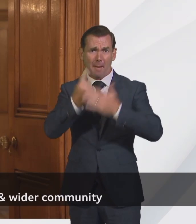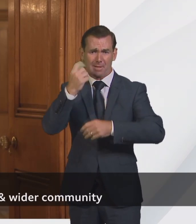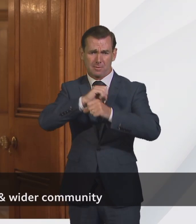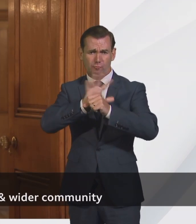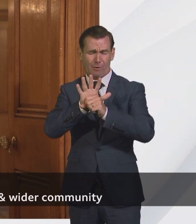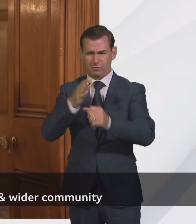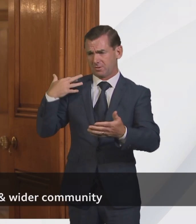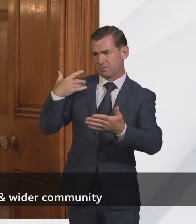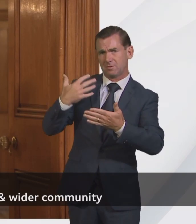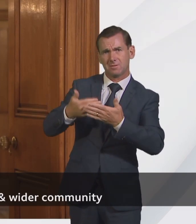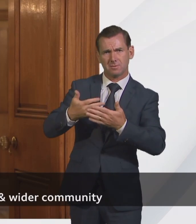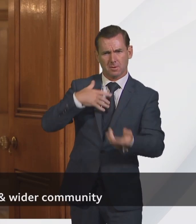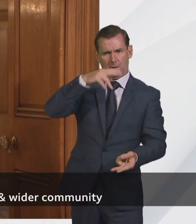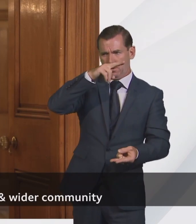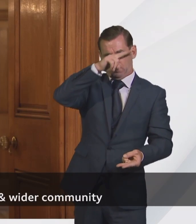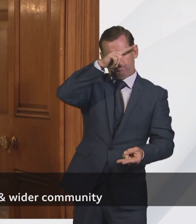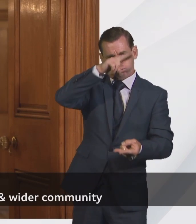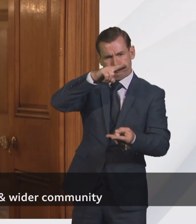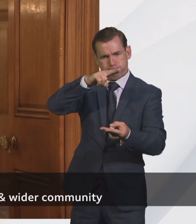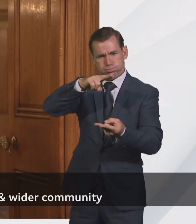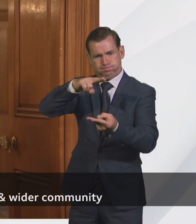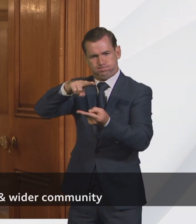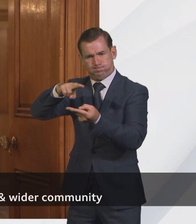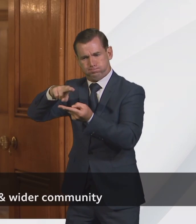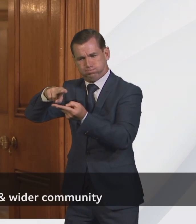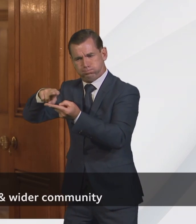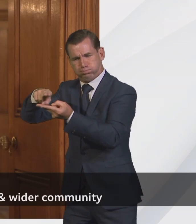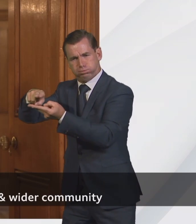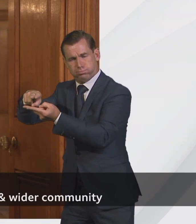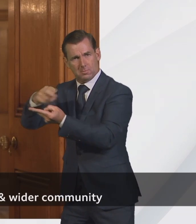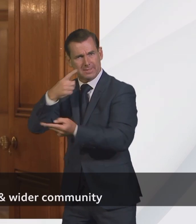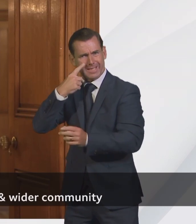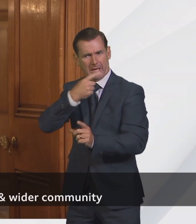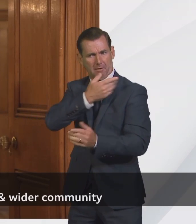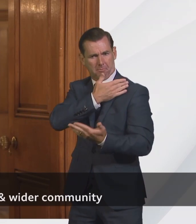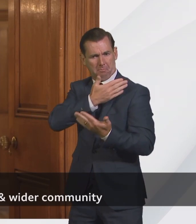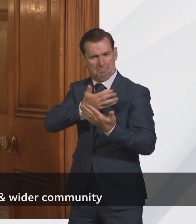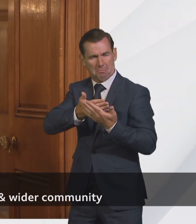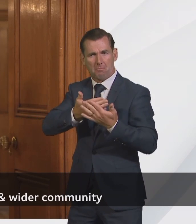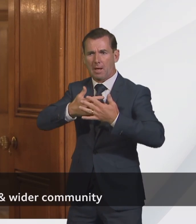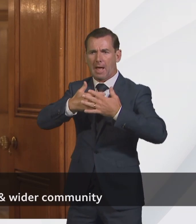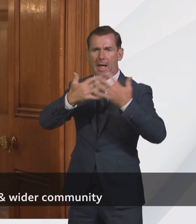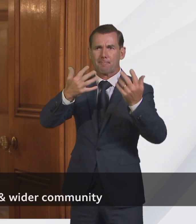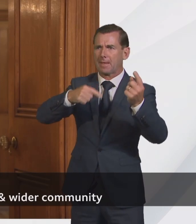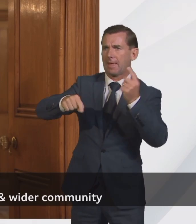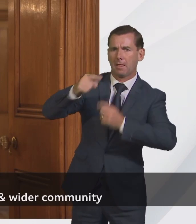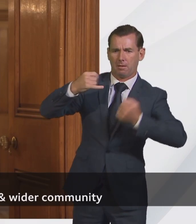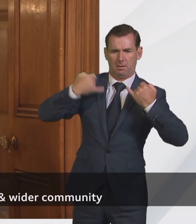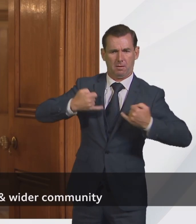the infection levels decreasing. We're seeing the number of people who have affected with